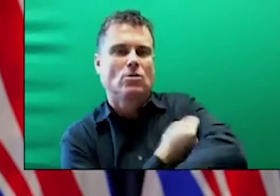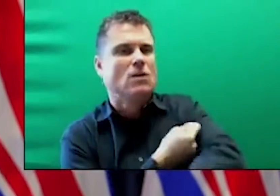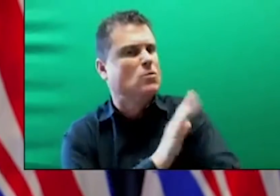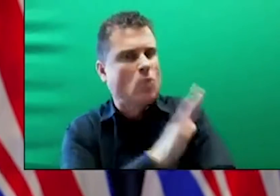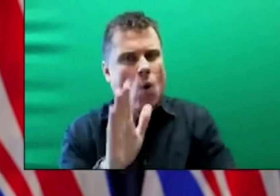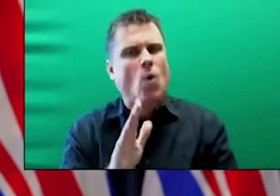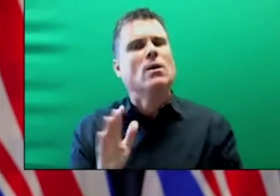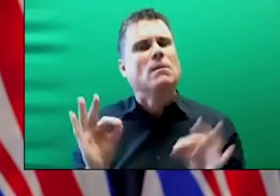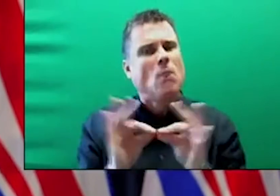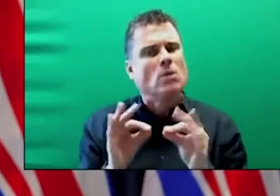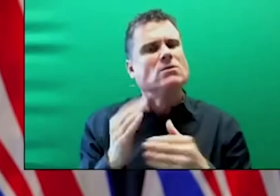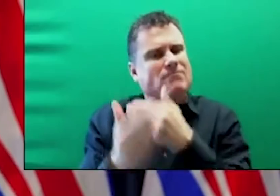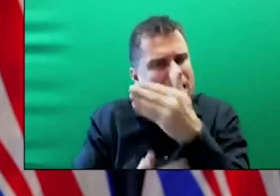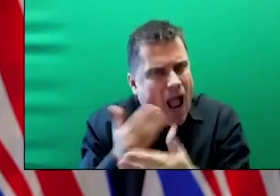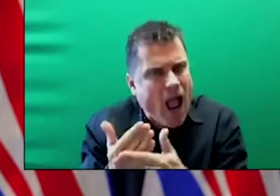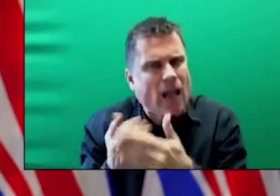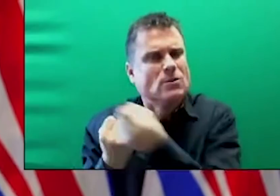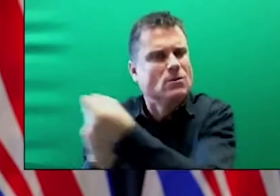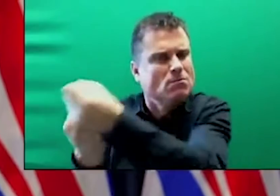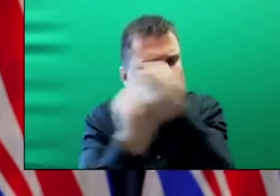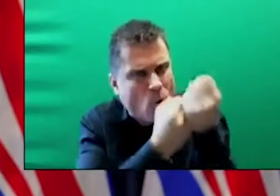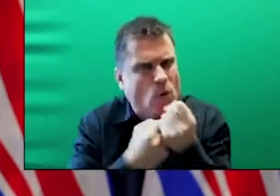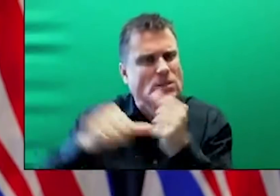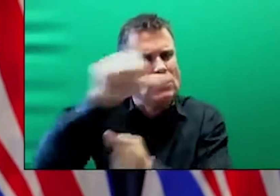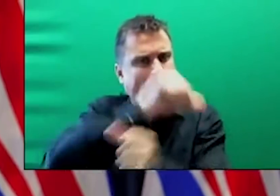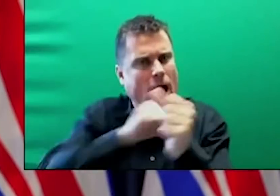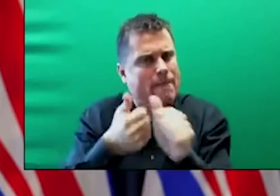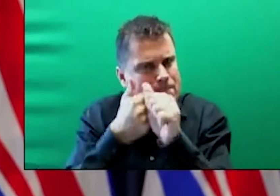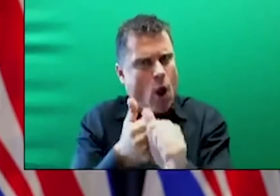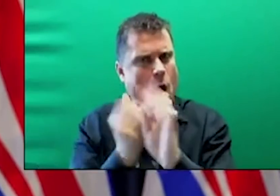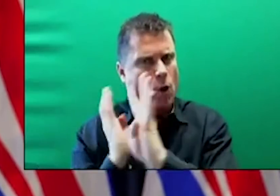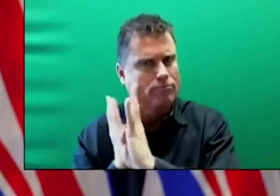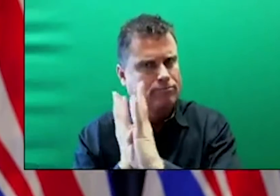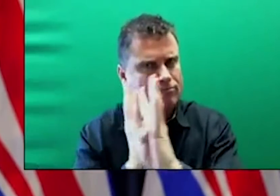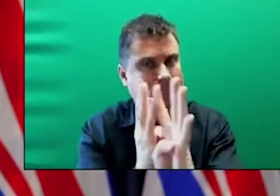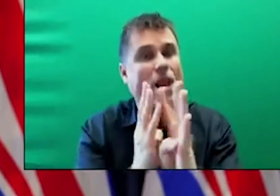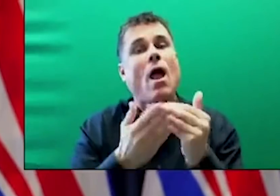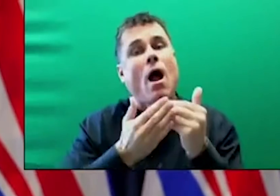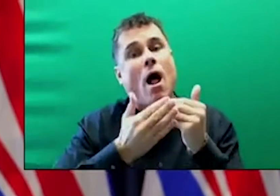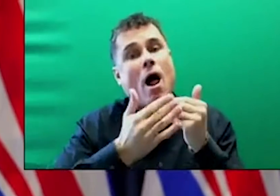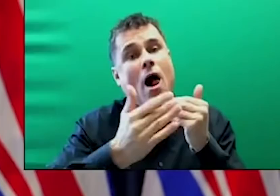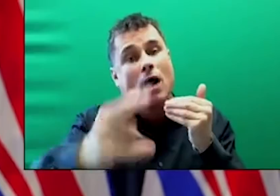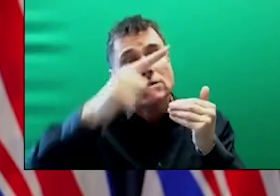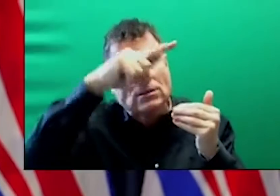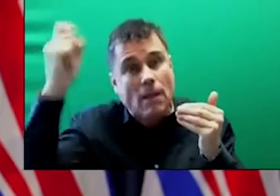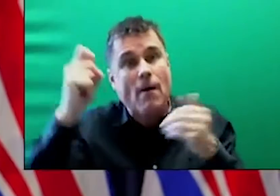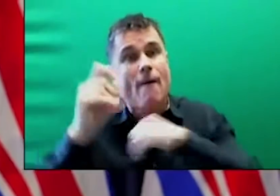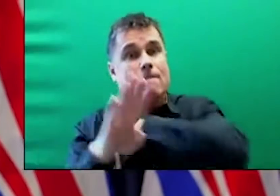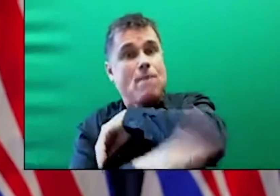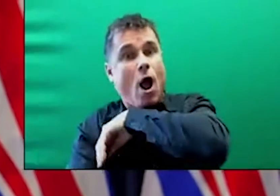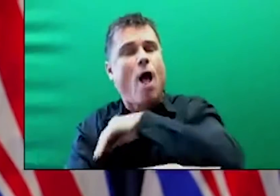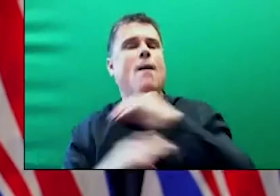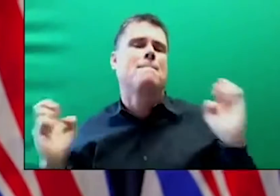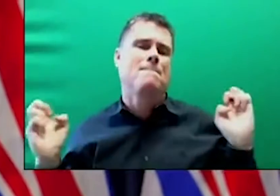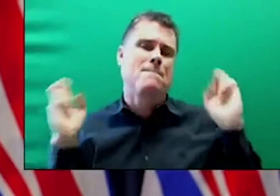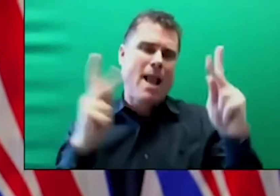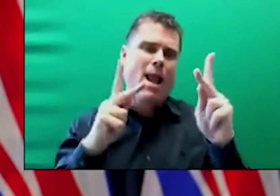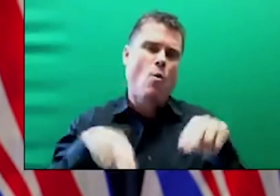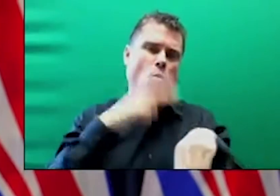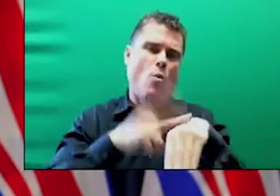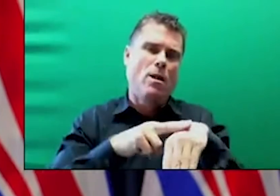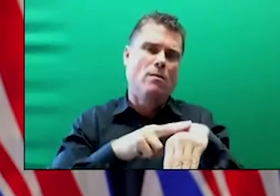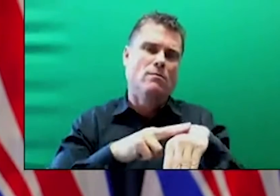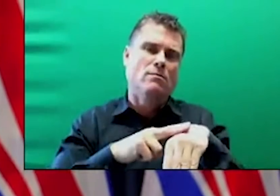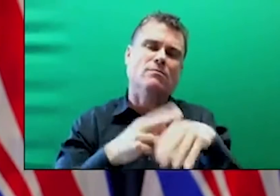bringing forward restrictions for non-essential travel. We discussed that briefly last week. Until such time as the